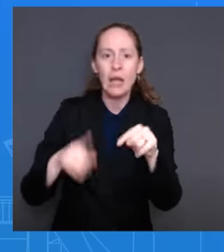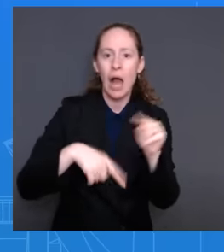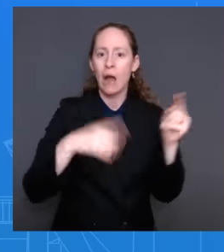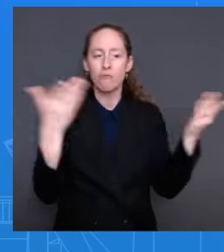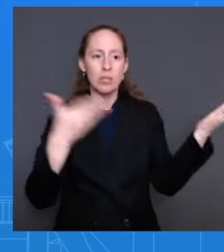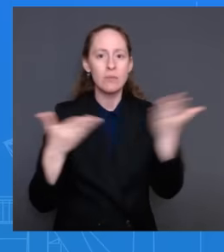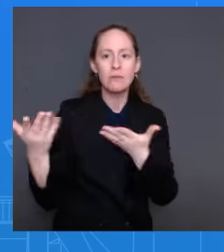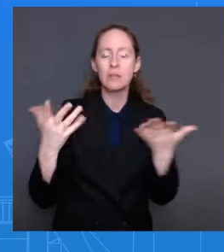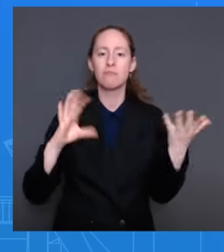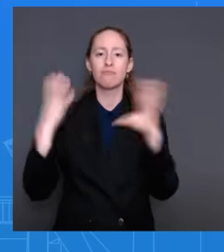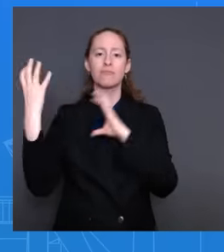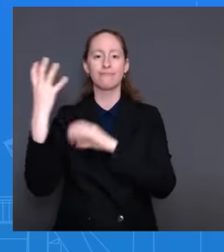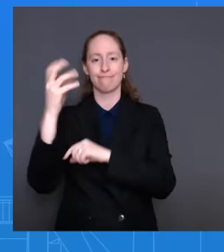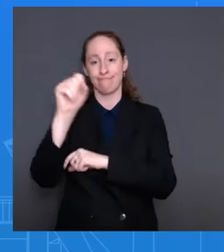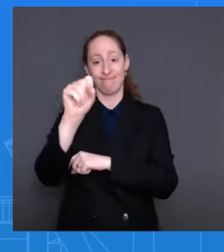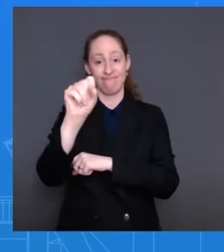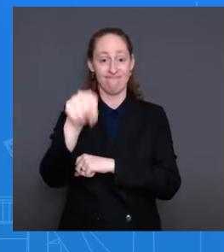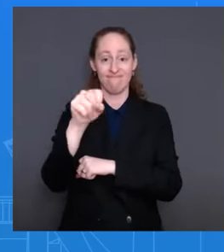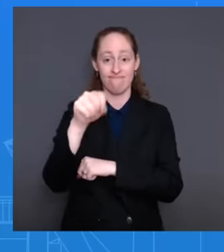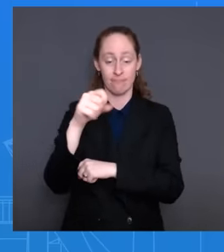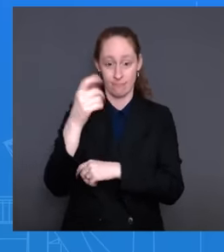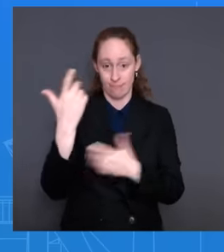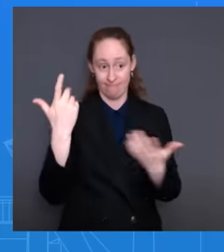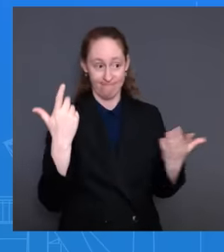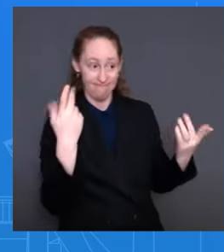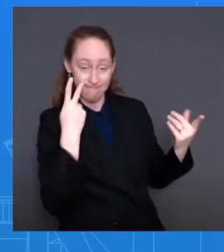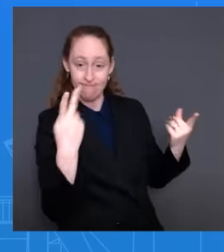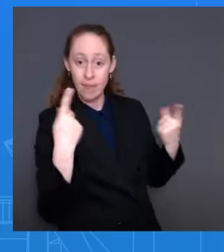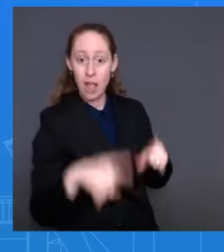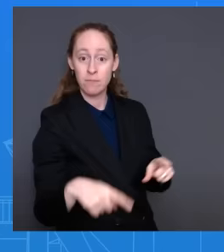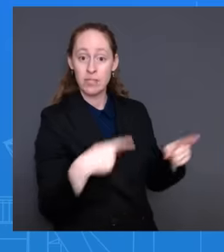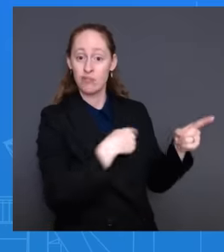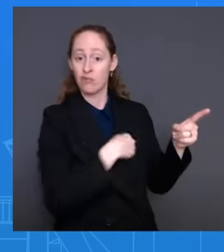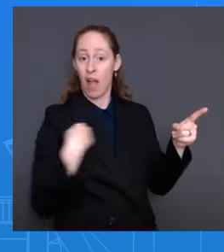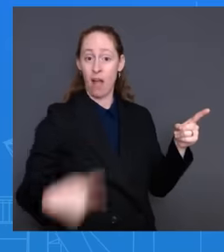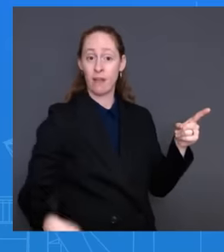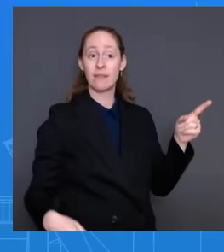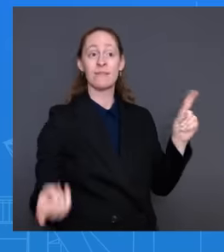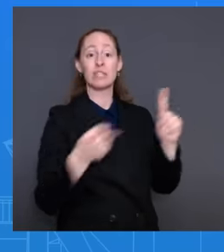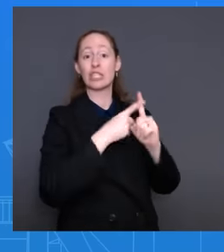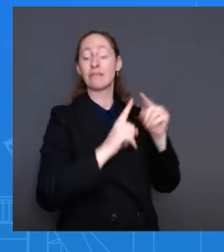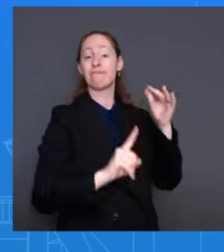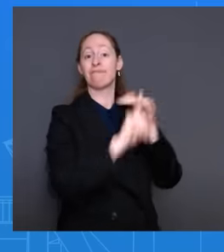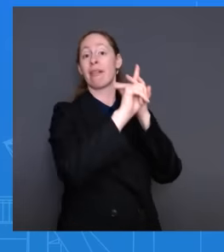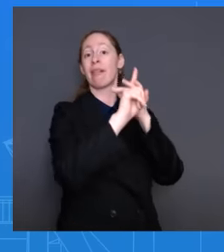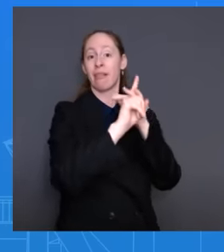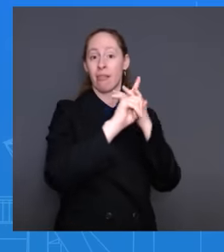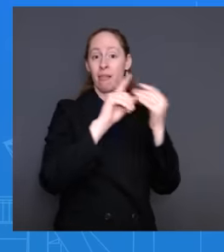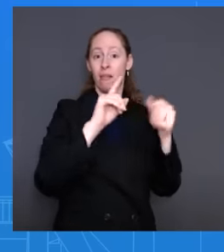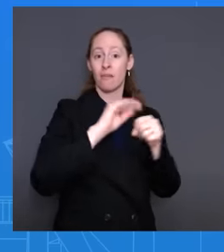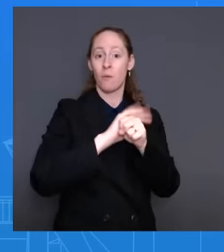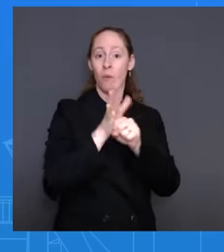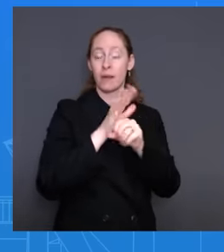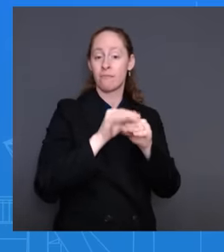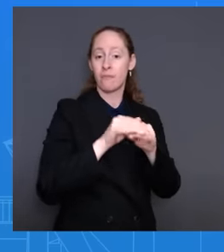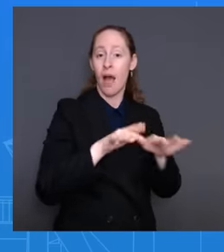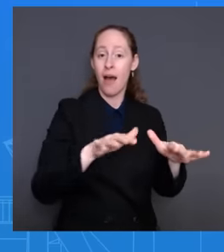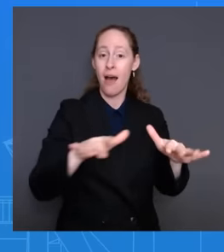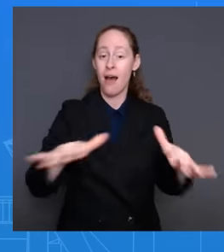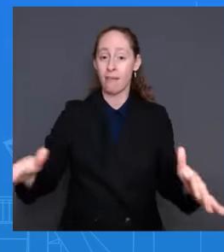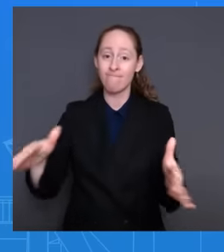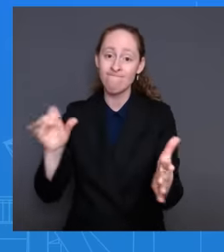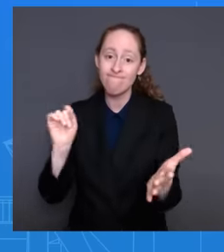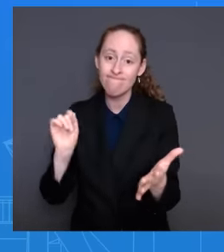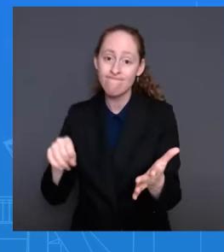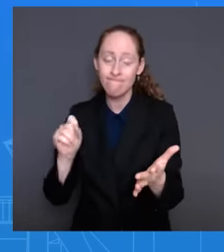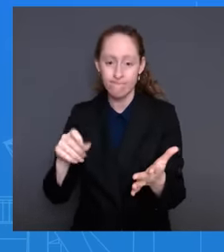recently are significant. Likewise, the energy, the implications on the energy market of Russia's invasion